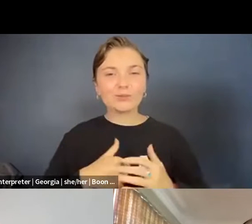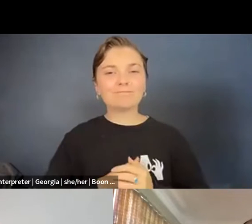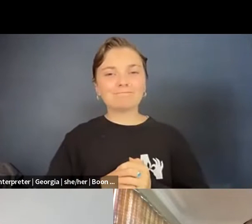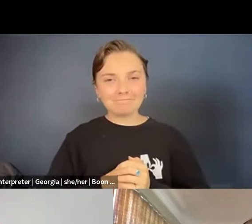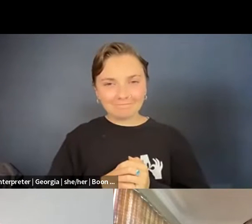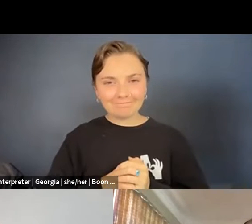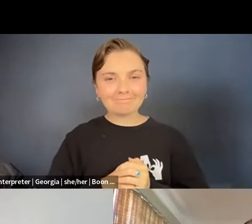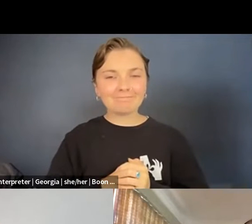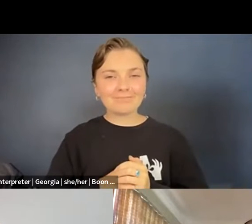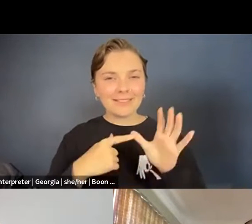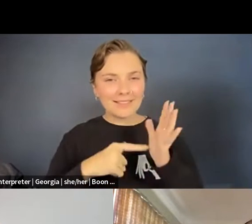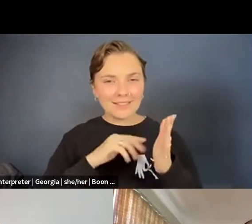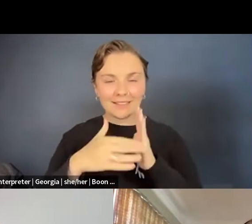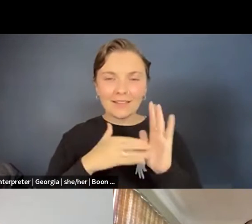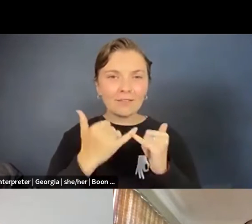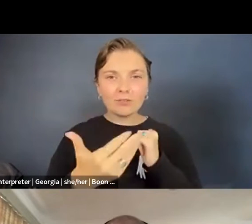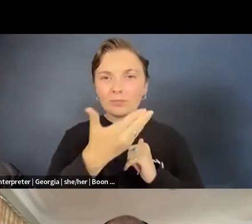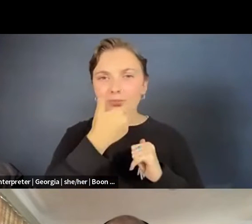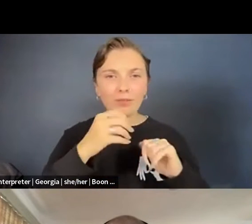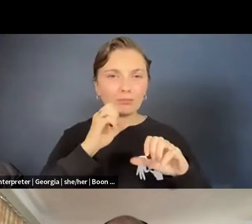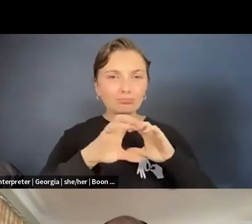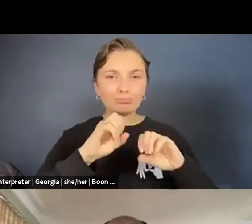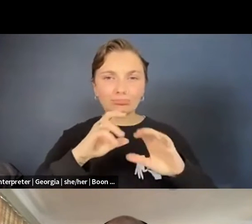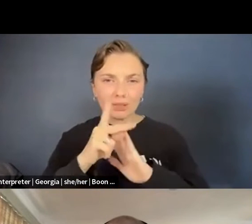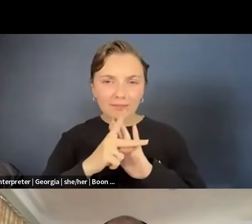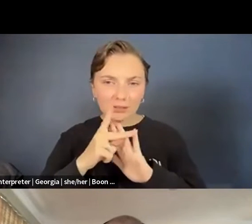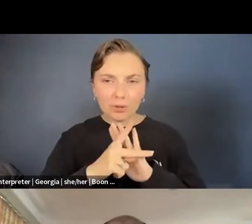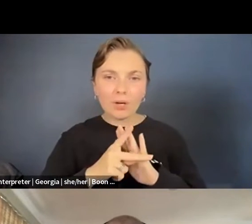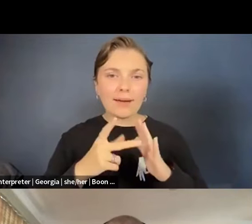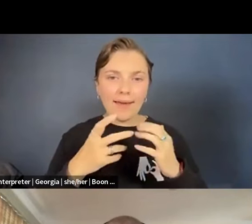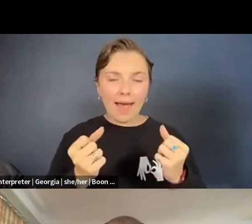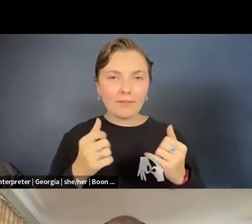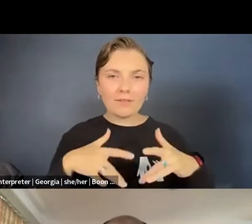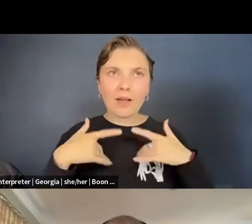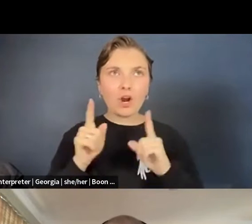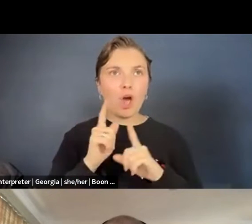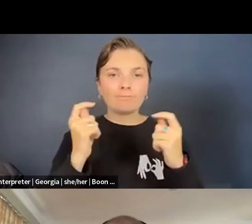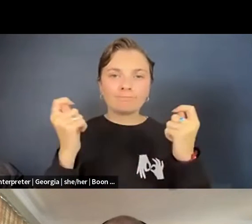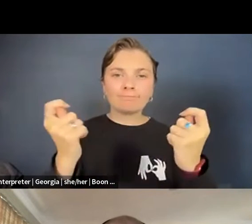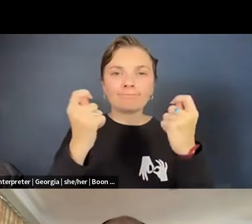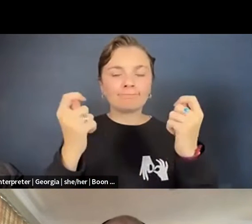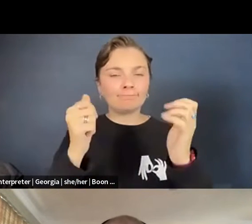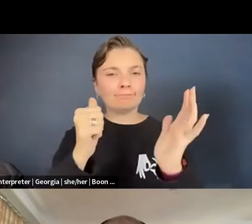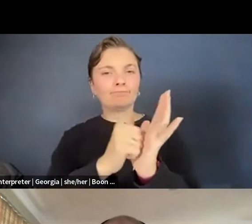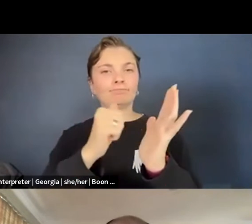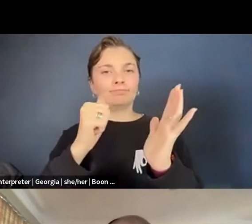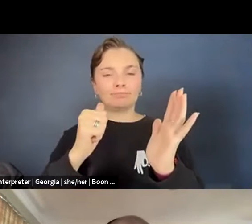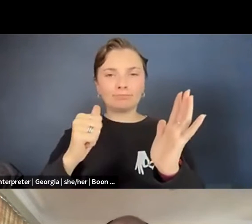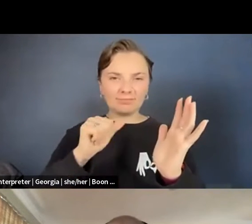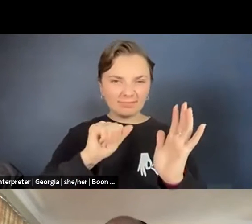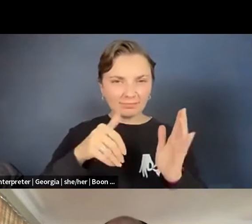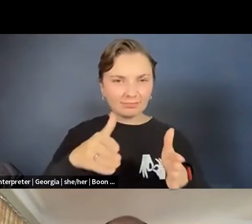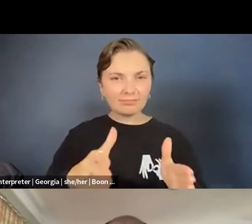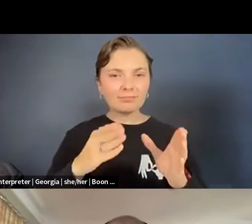piece. It's very beautifully put together and has a ceremonial aesthetic in its own way, with